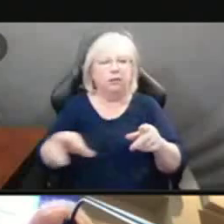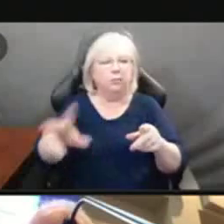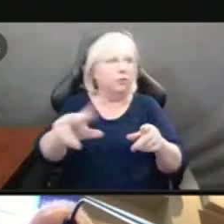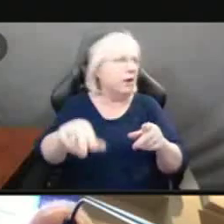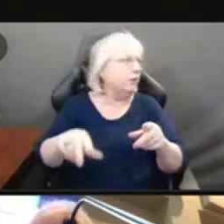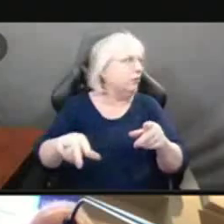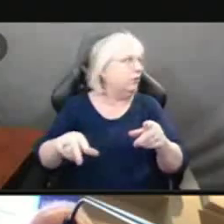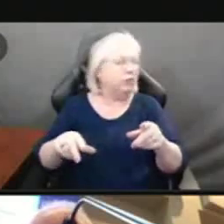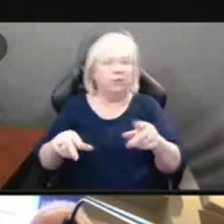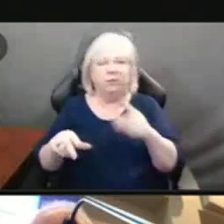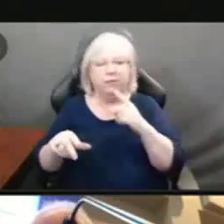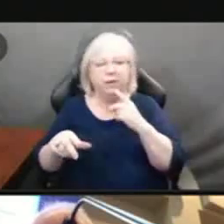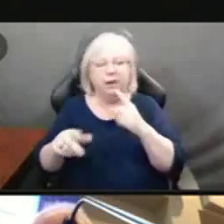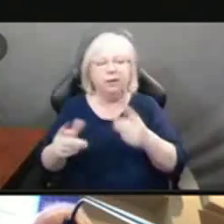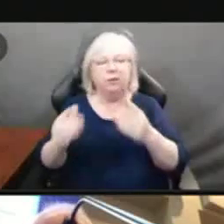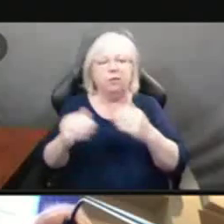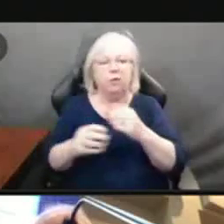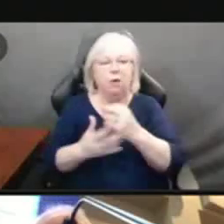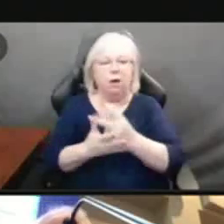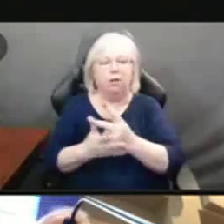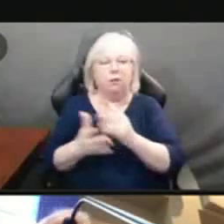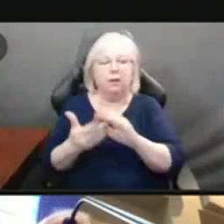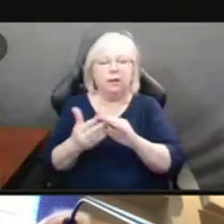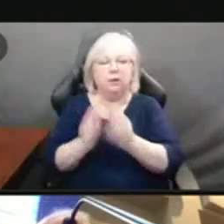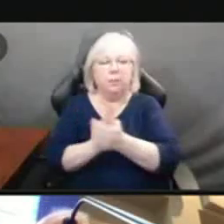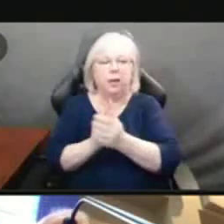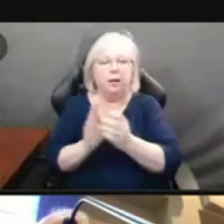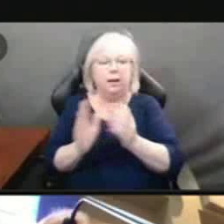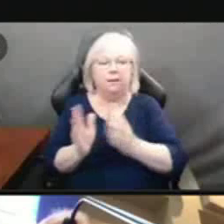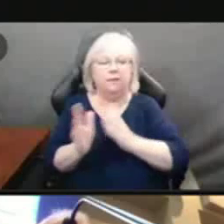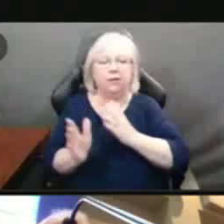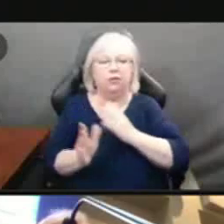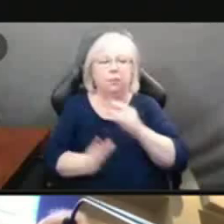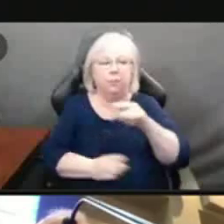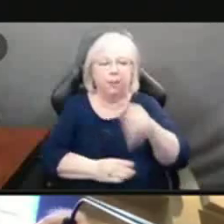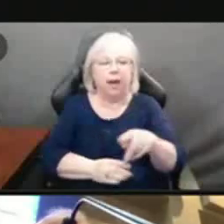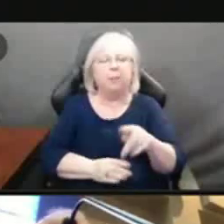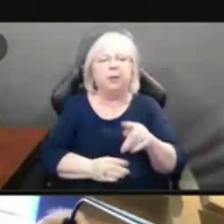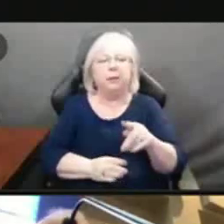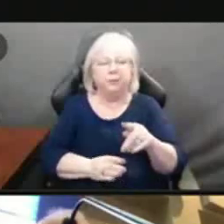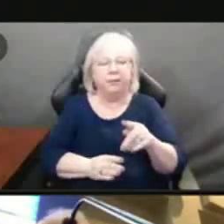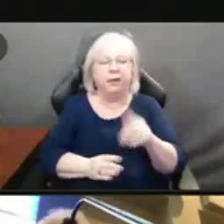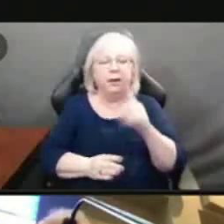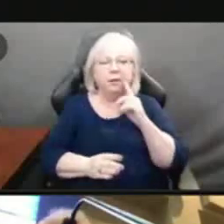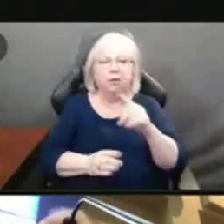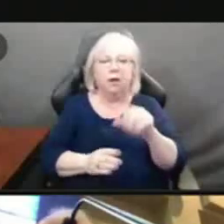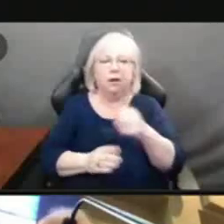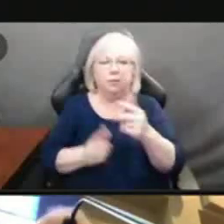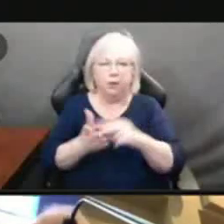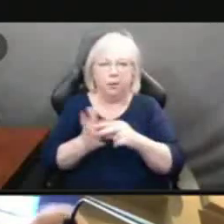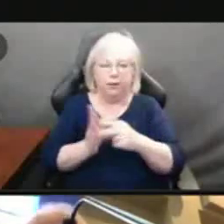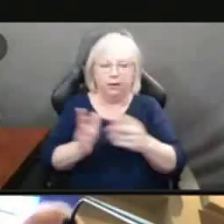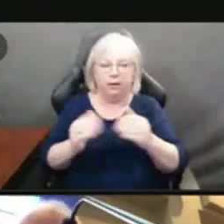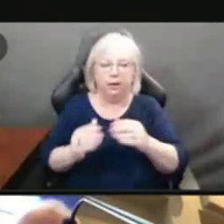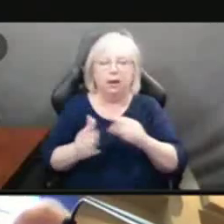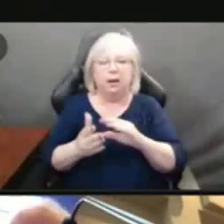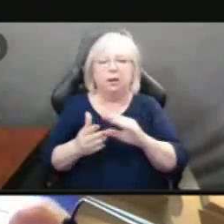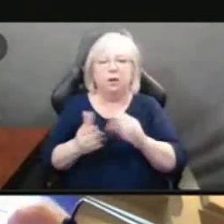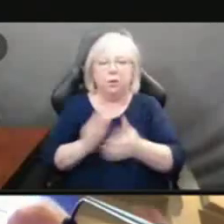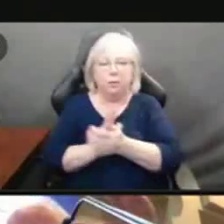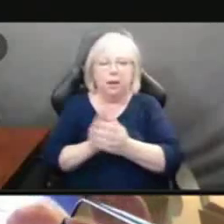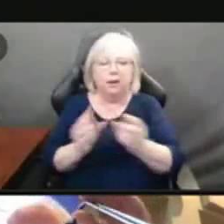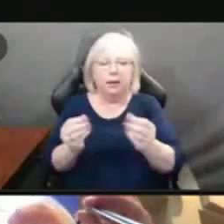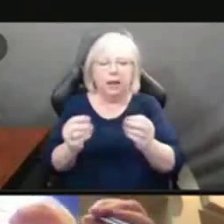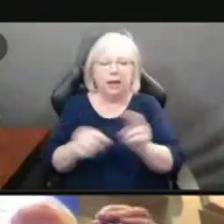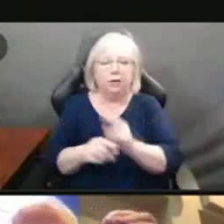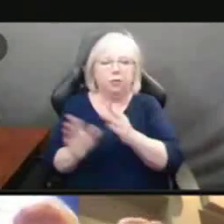property located in the City of Little Rock, Arkansas, amending the official zoning map of the City of Little Rock, Arkansas, and for the purposes. An ordinance to amend the land use